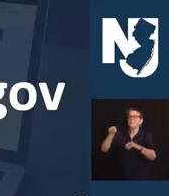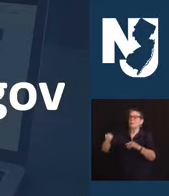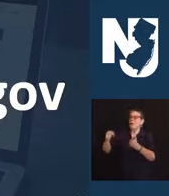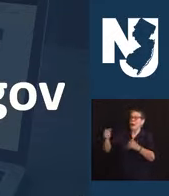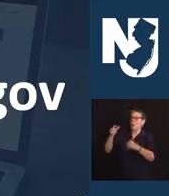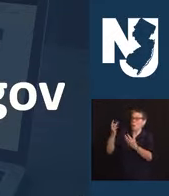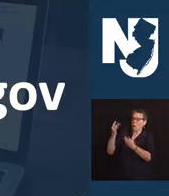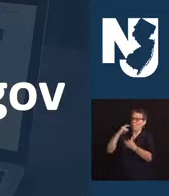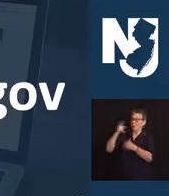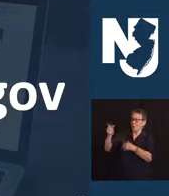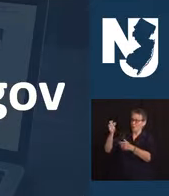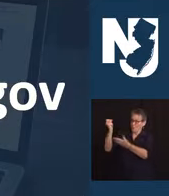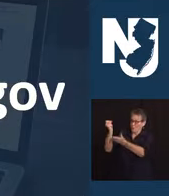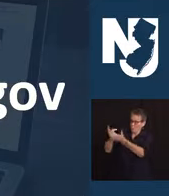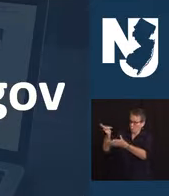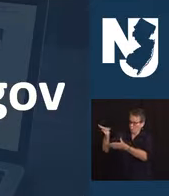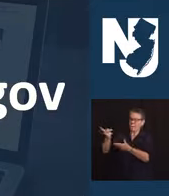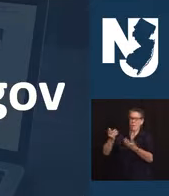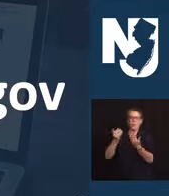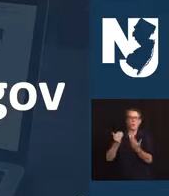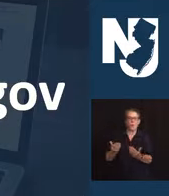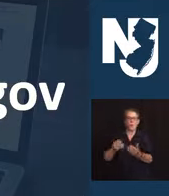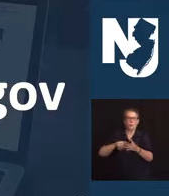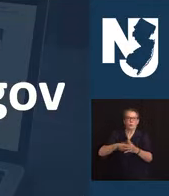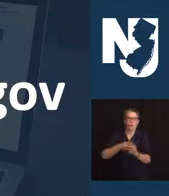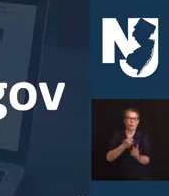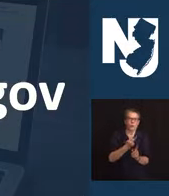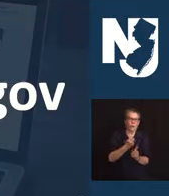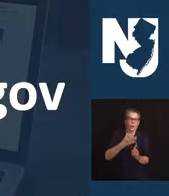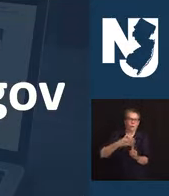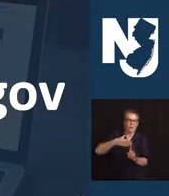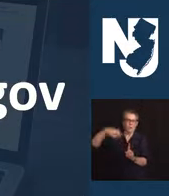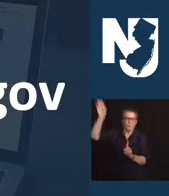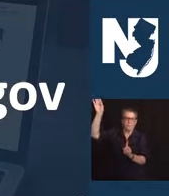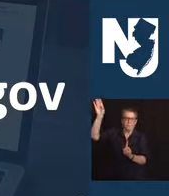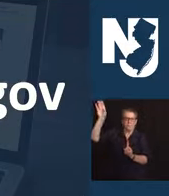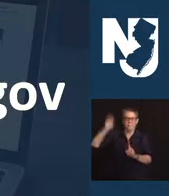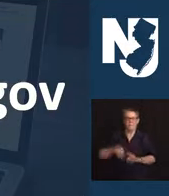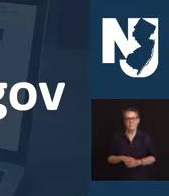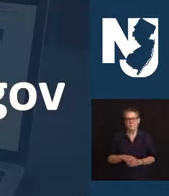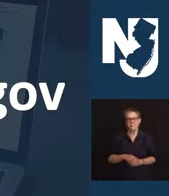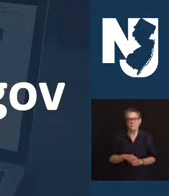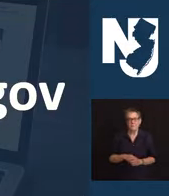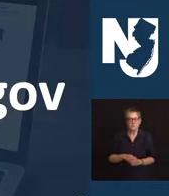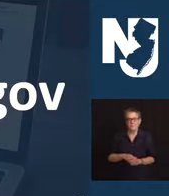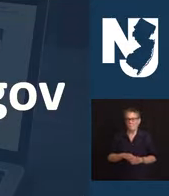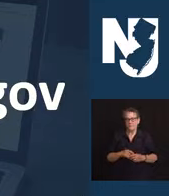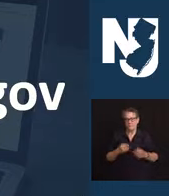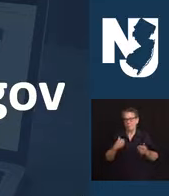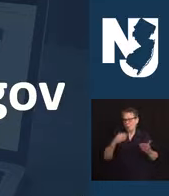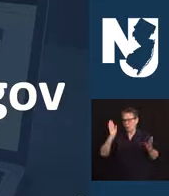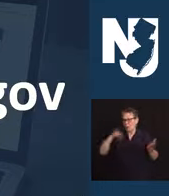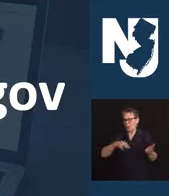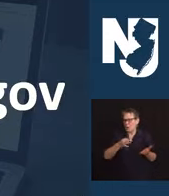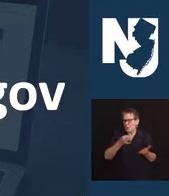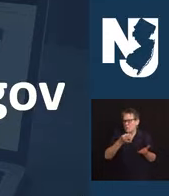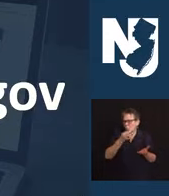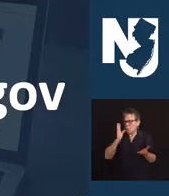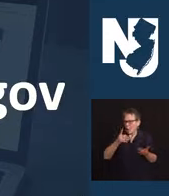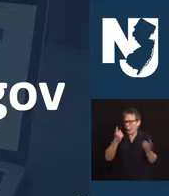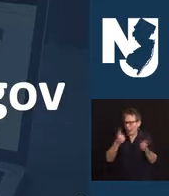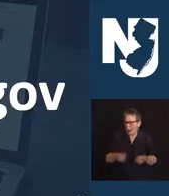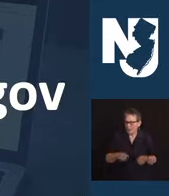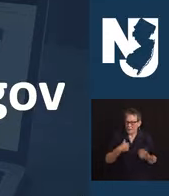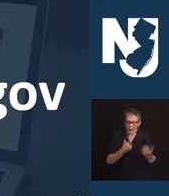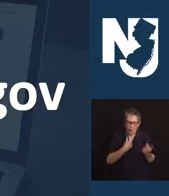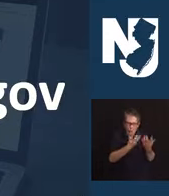forward. All in all, we know that it is only a matter of time until this happens, and we have spent our time preparing so we